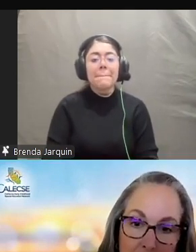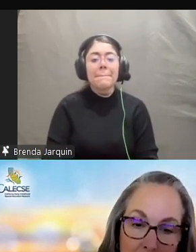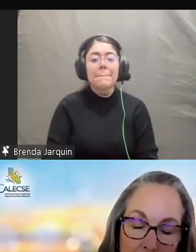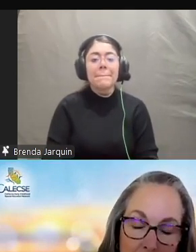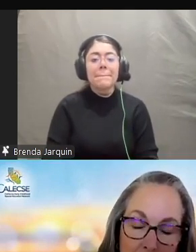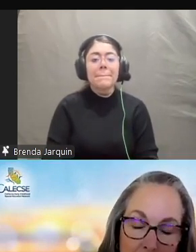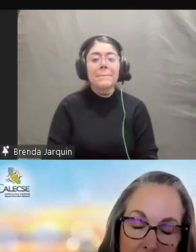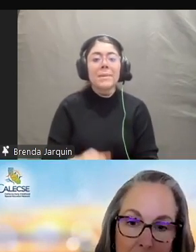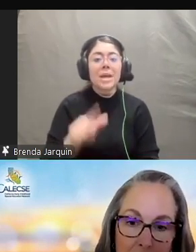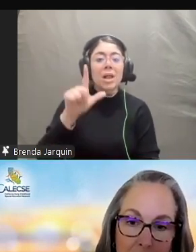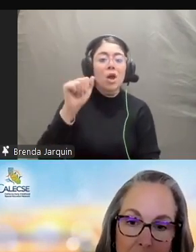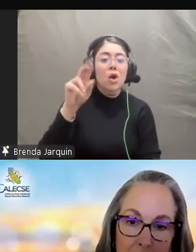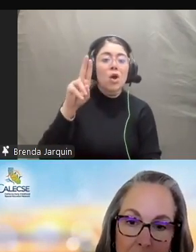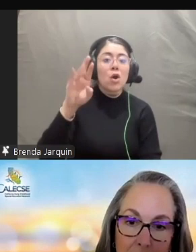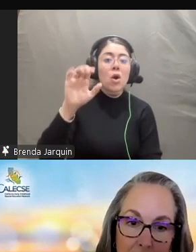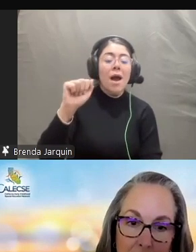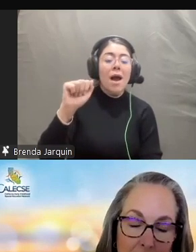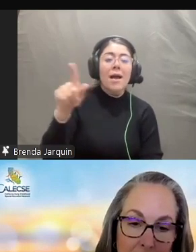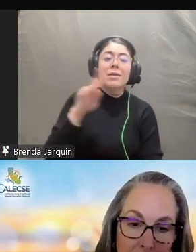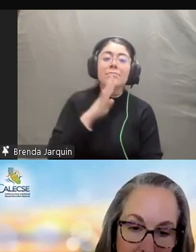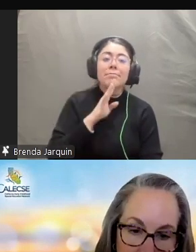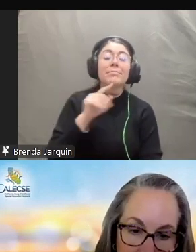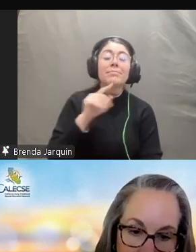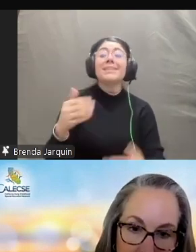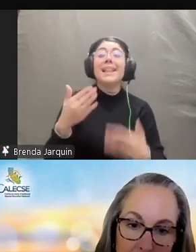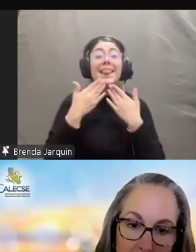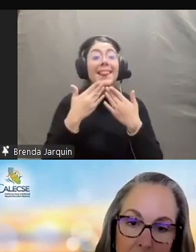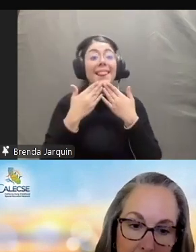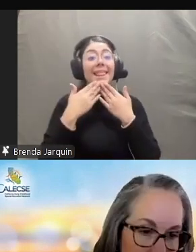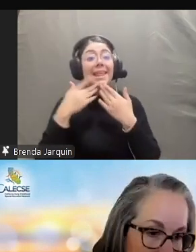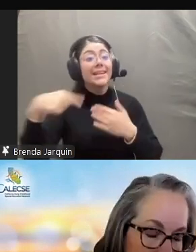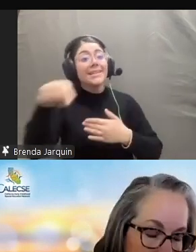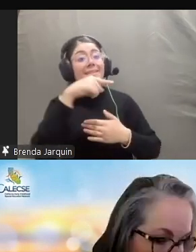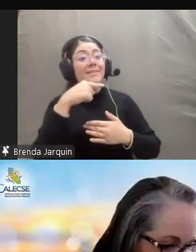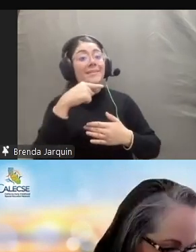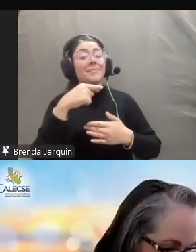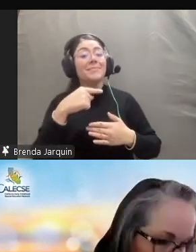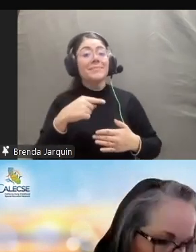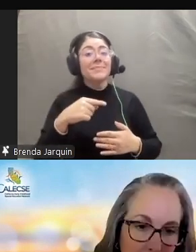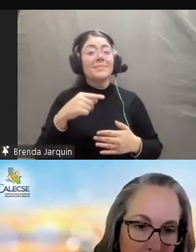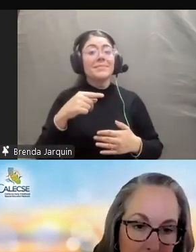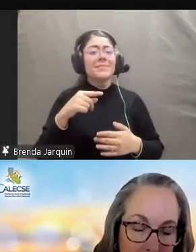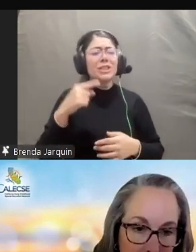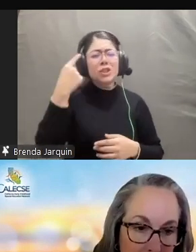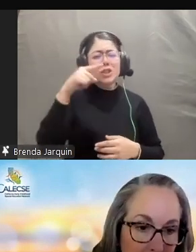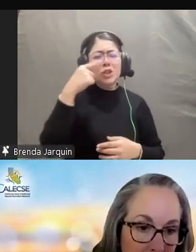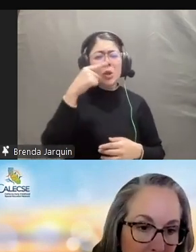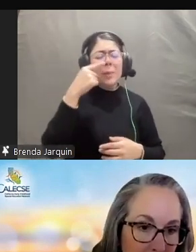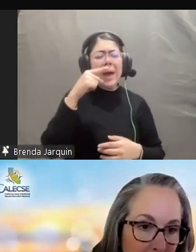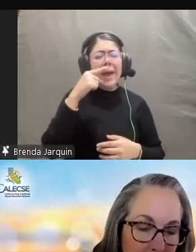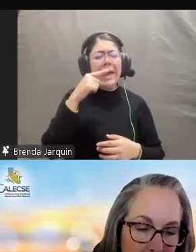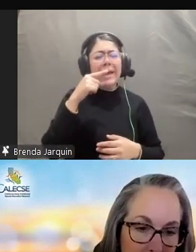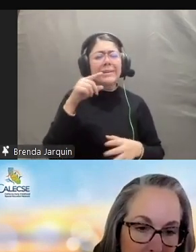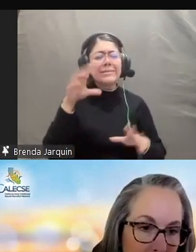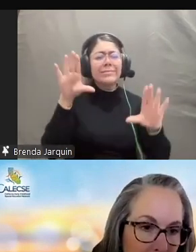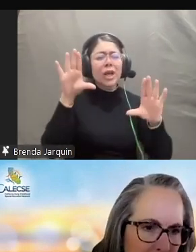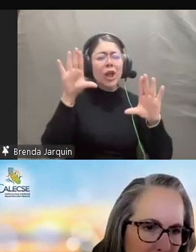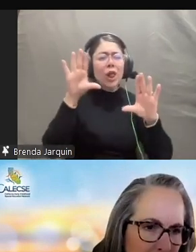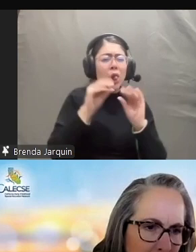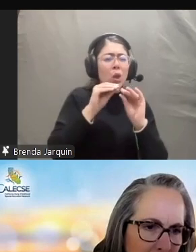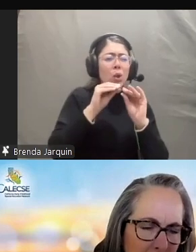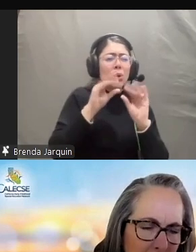Okay, thank you so much. It looks like we don't have any questions. Heather, do you mind reducing the slideshow a little bit? It's kind of zoomed in on